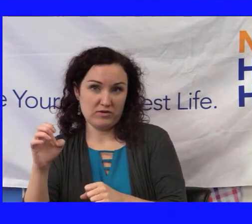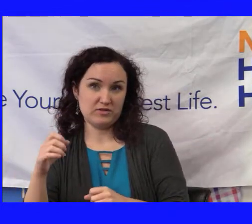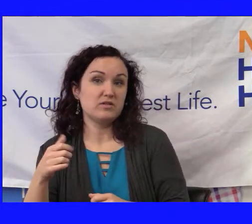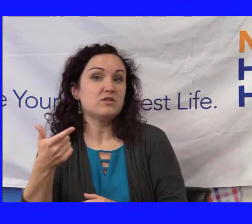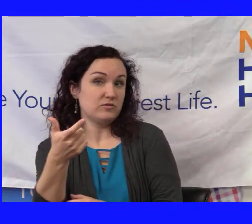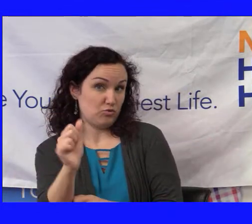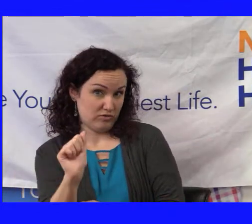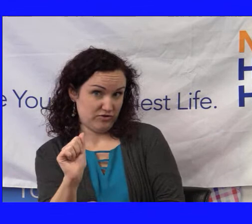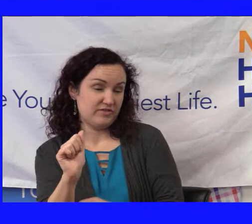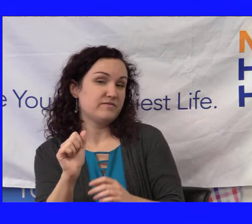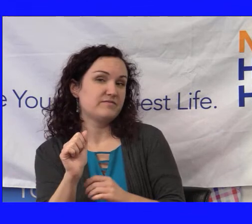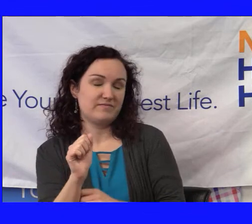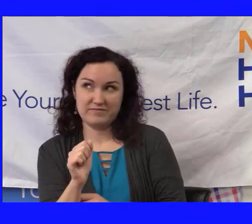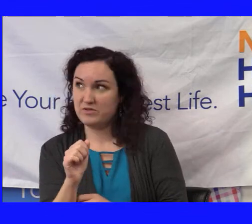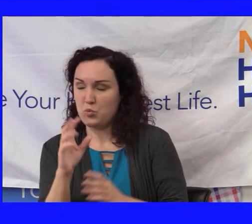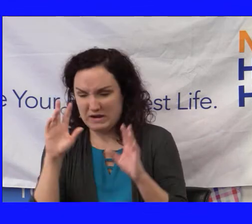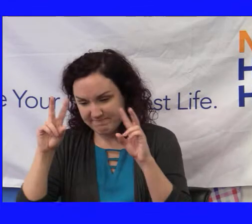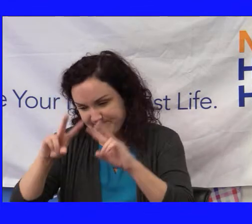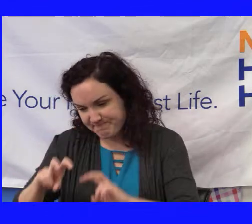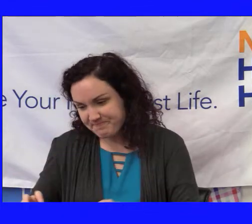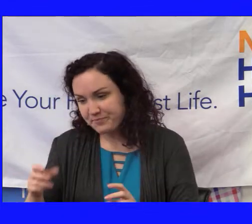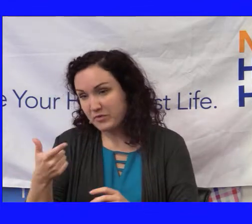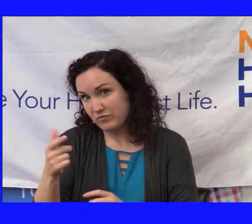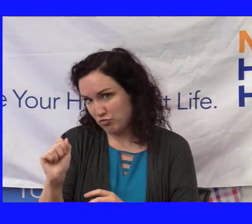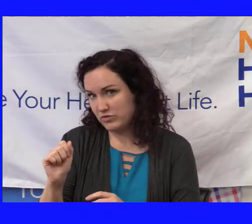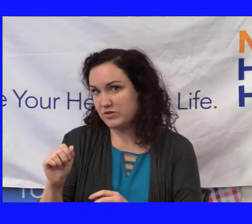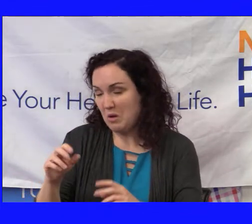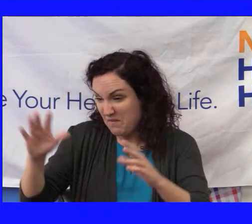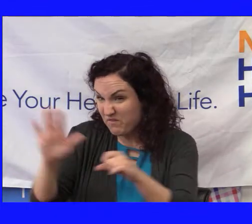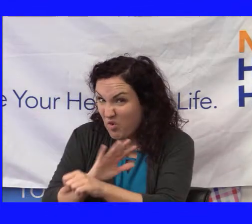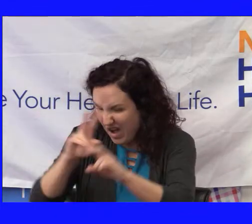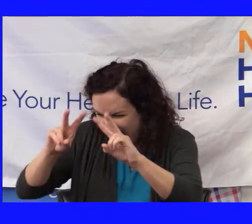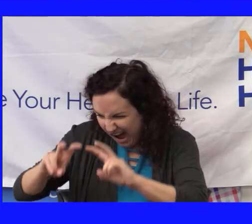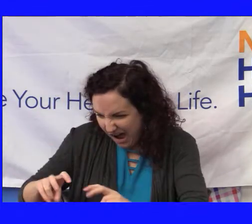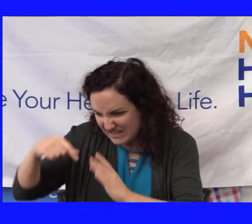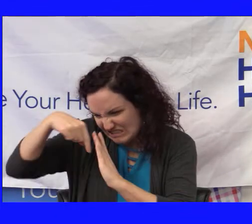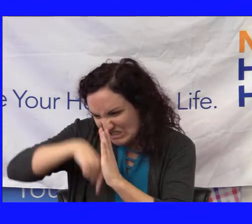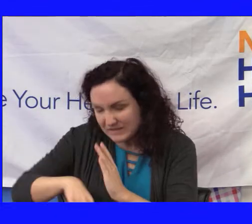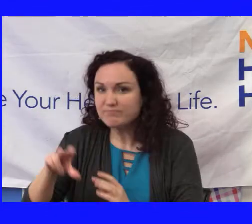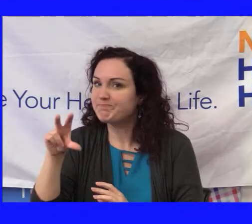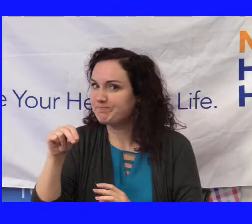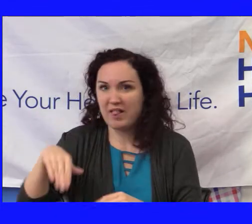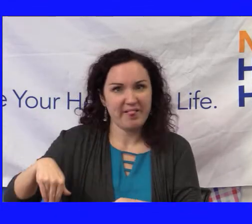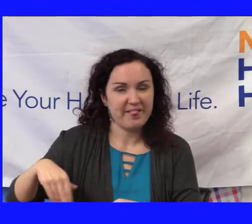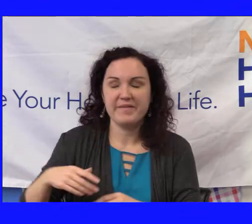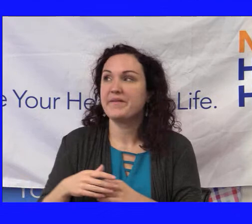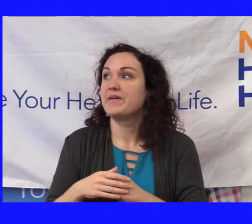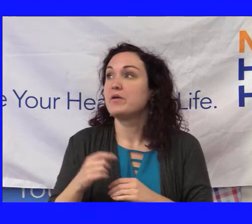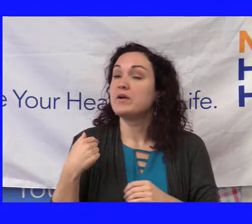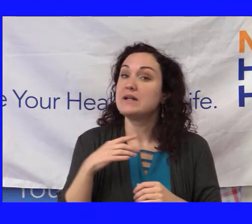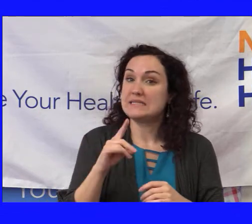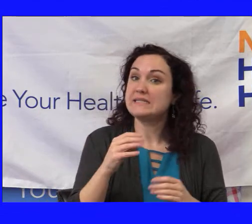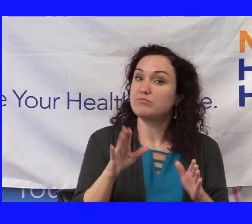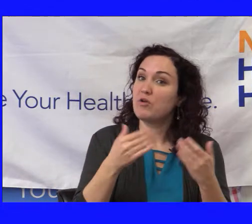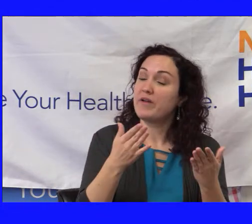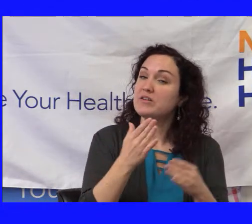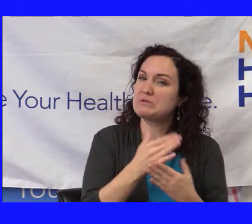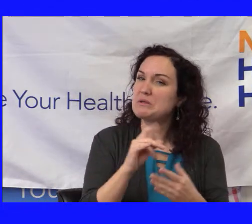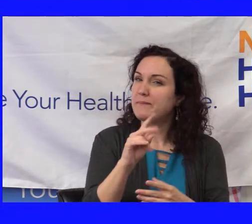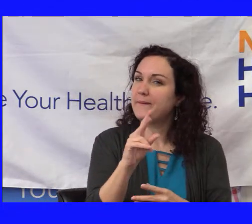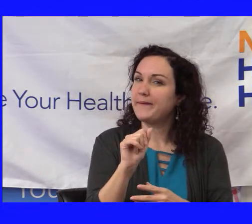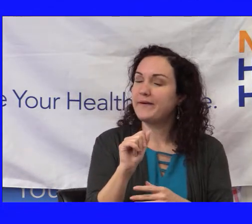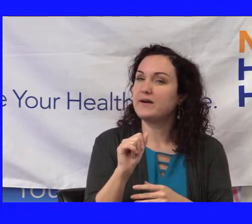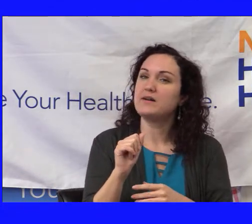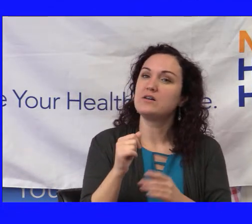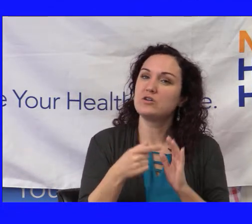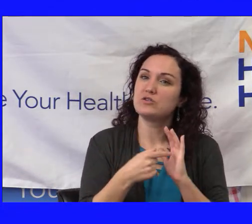take a look at Georgia. We haven't done a full analysis on that yet, Penny. They did provide us with some data which showed